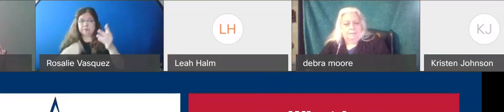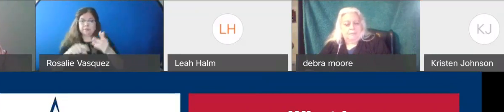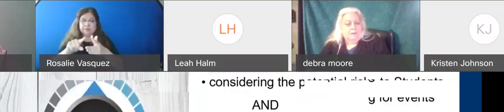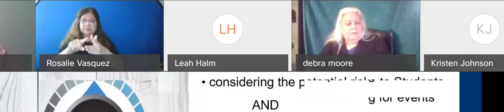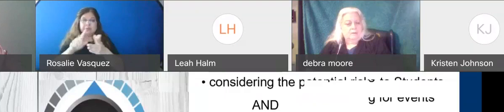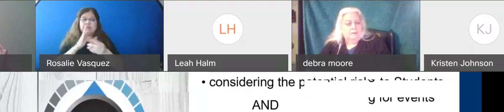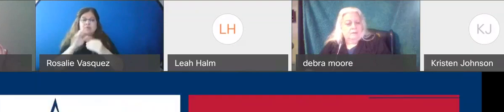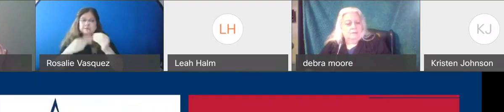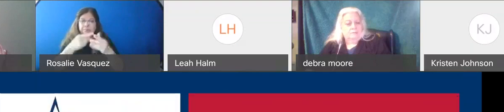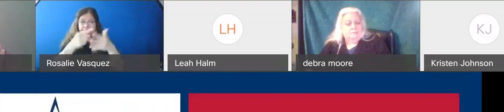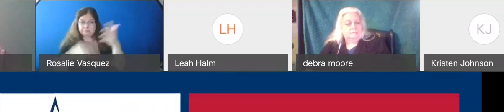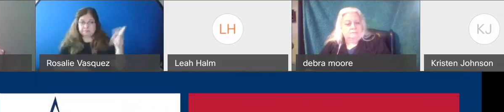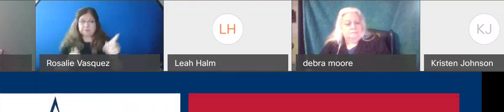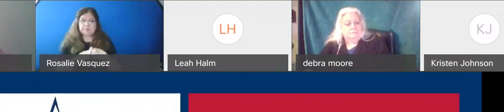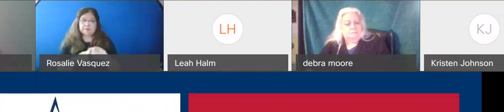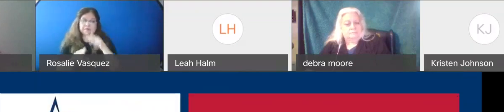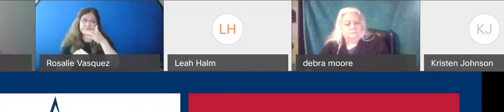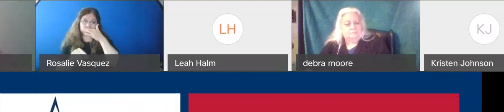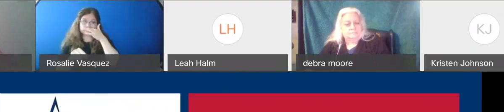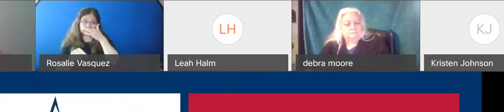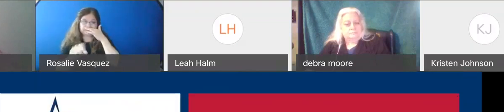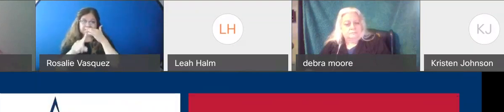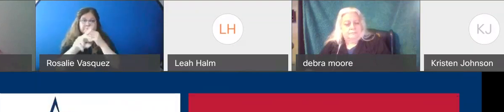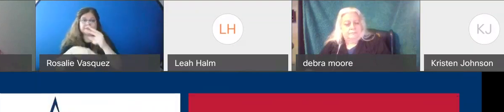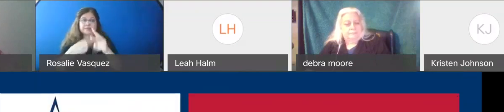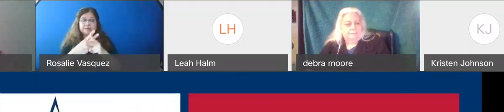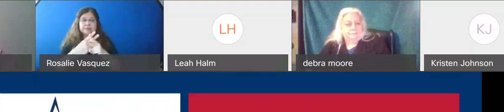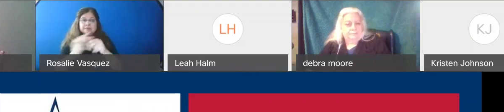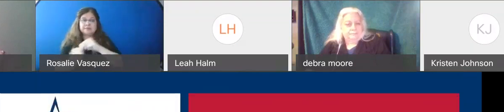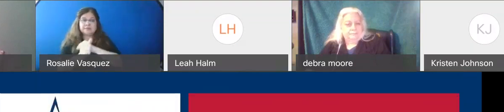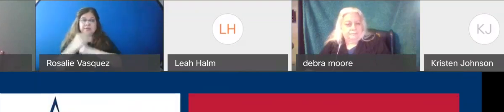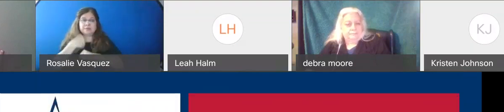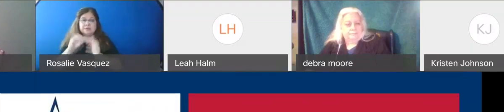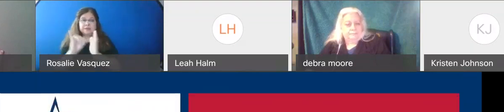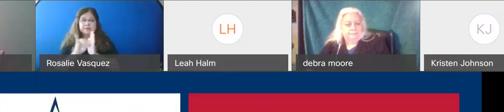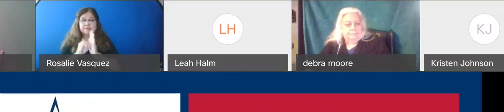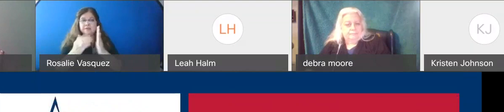well. So these are the types of risks that we identify through risk